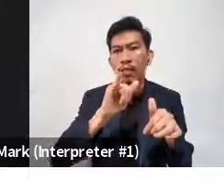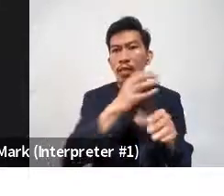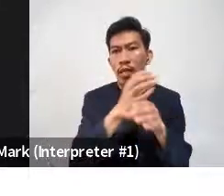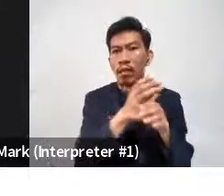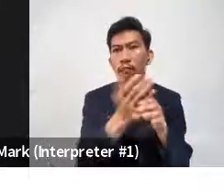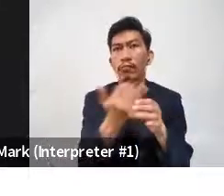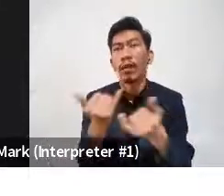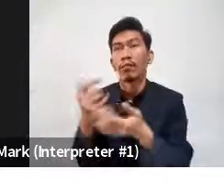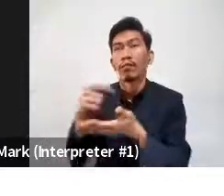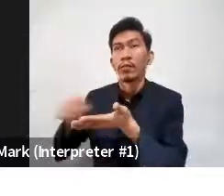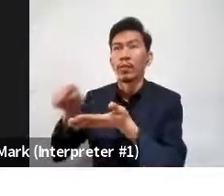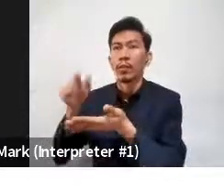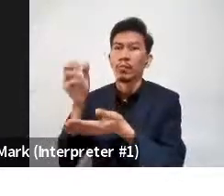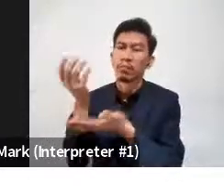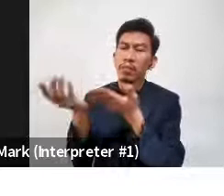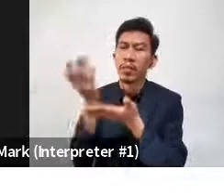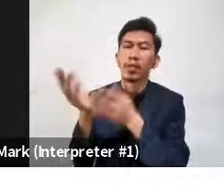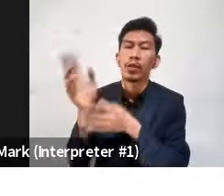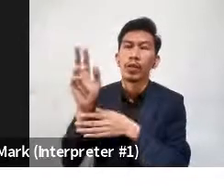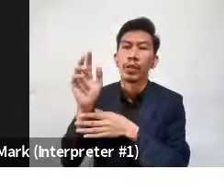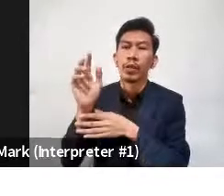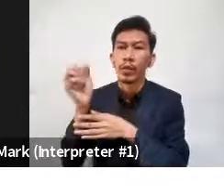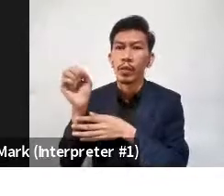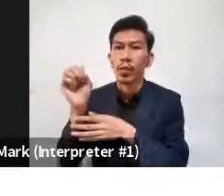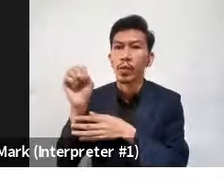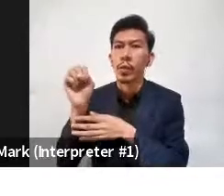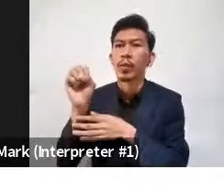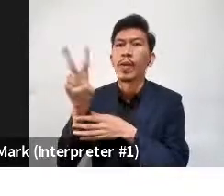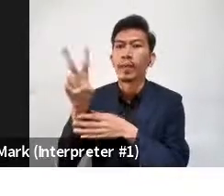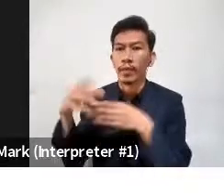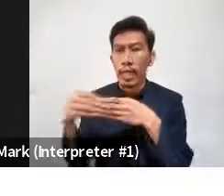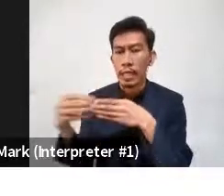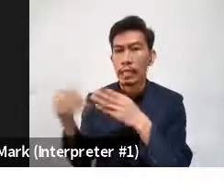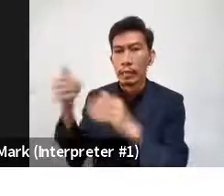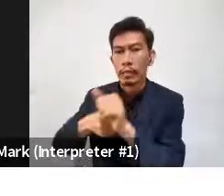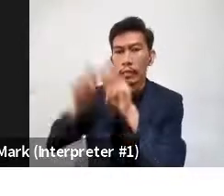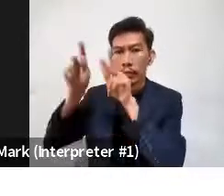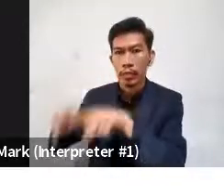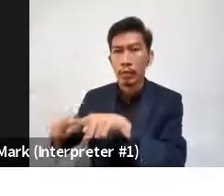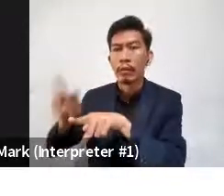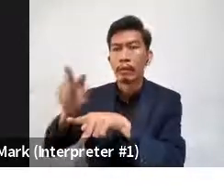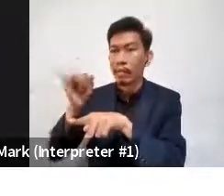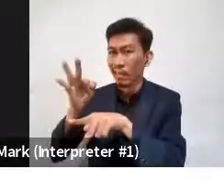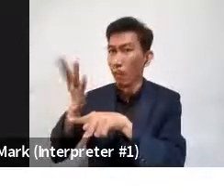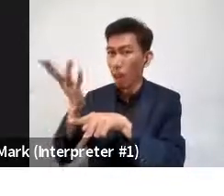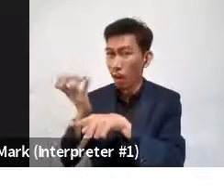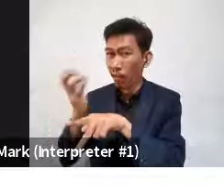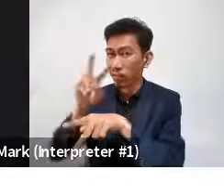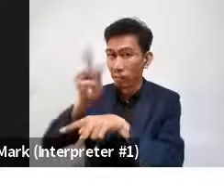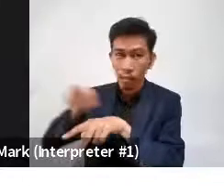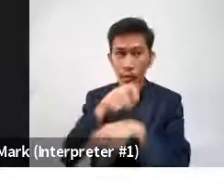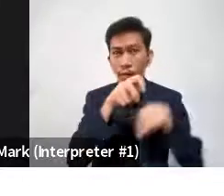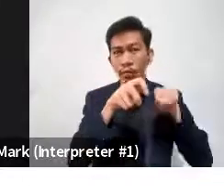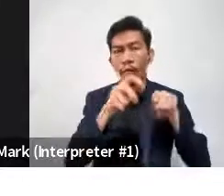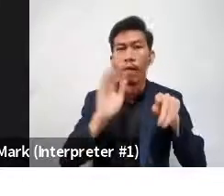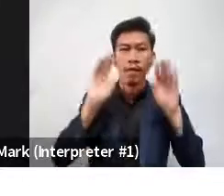per person in primary care, right? So if you want to shift to a system that's more or is geared toward primary